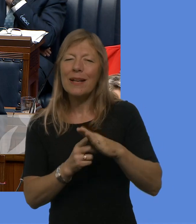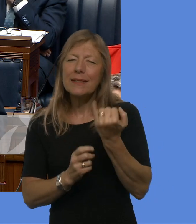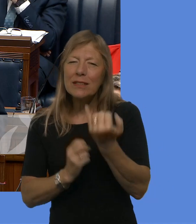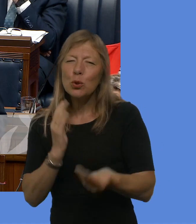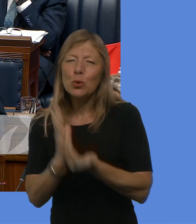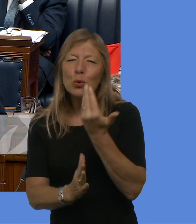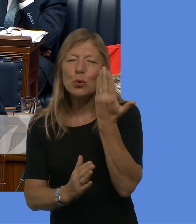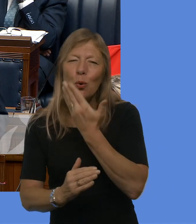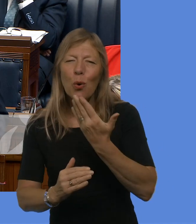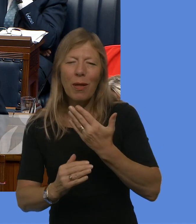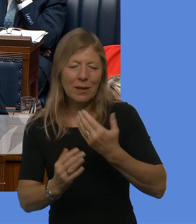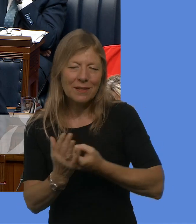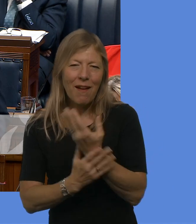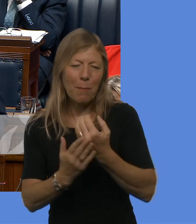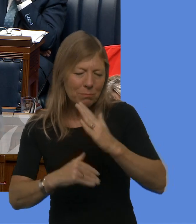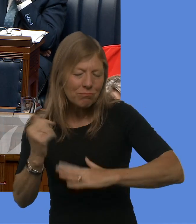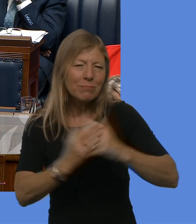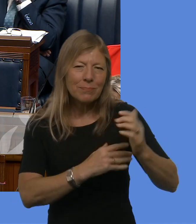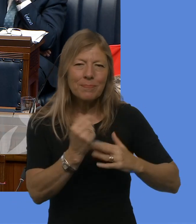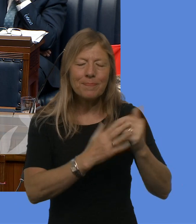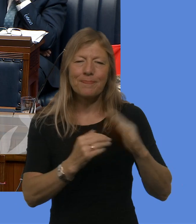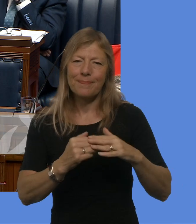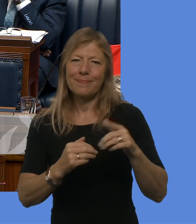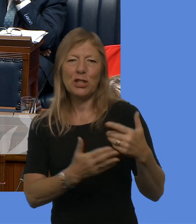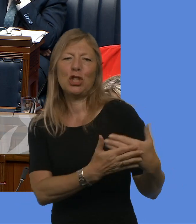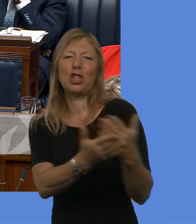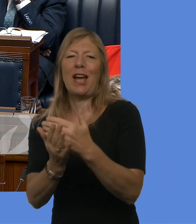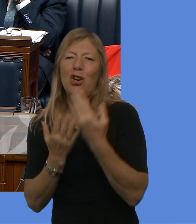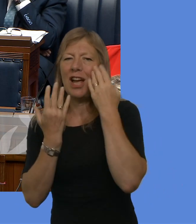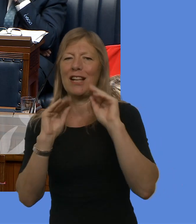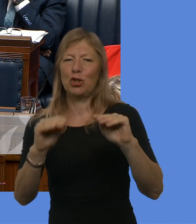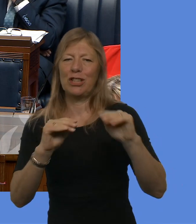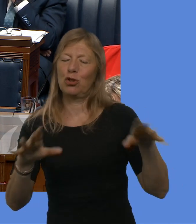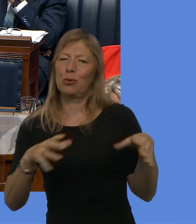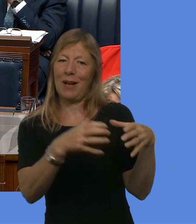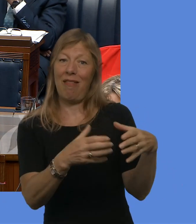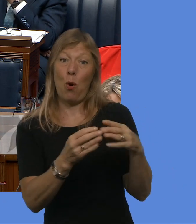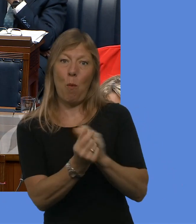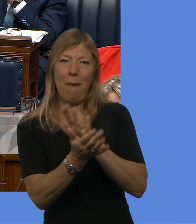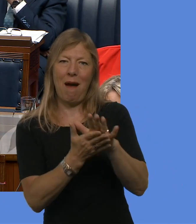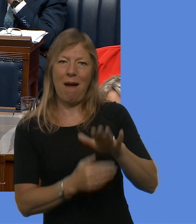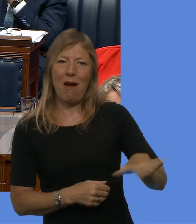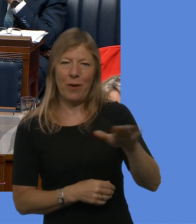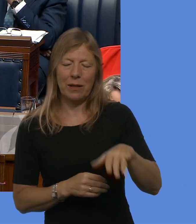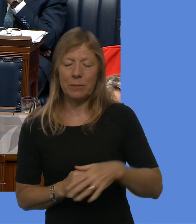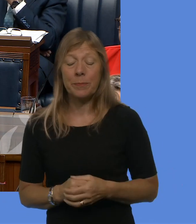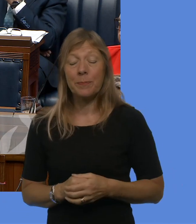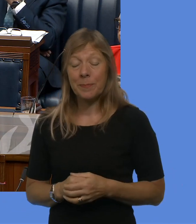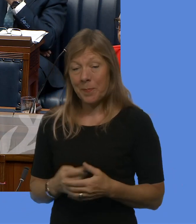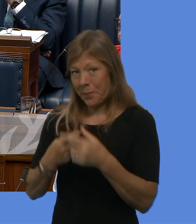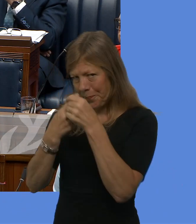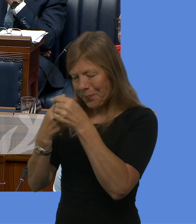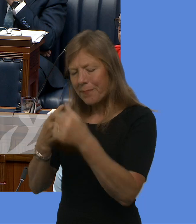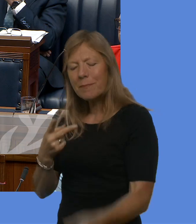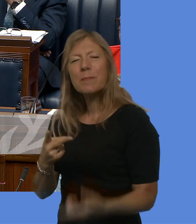shared educational programme. What I also was able to do successfully was place the integrated schools that were as part of the